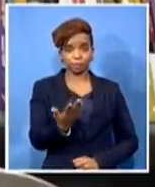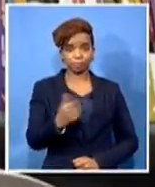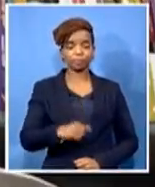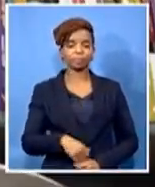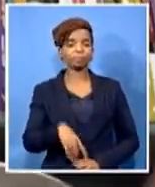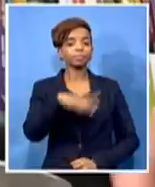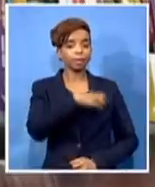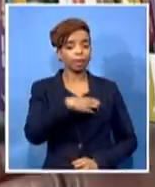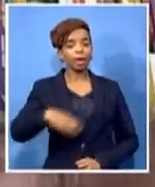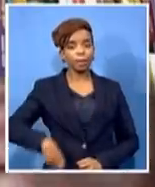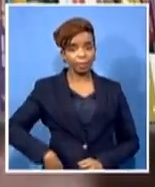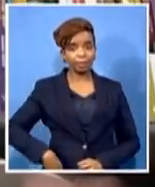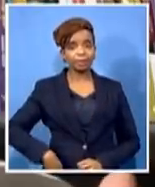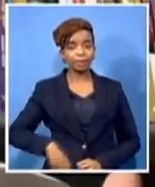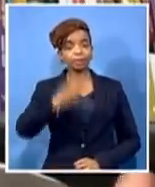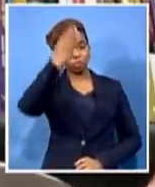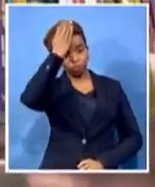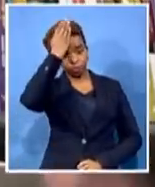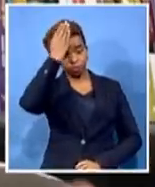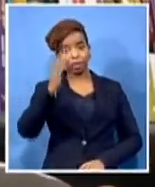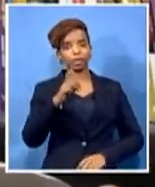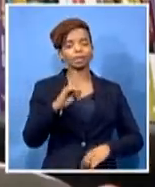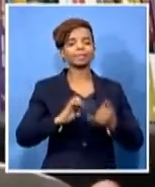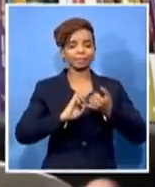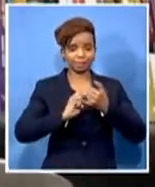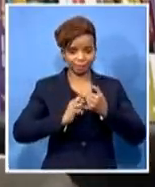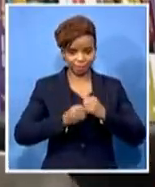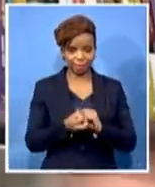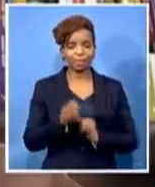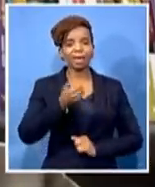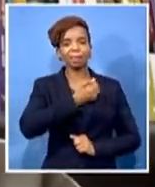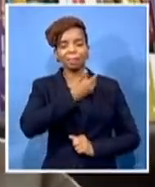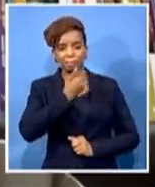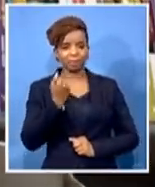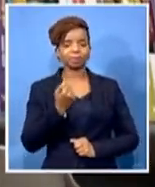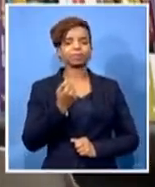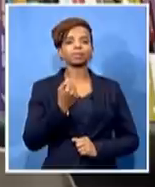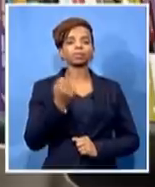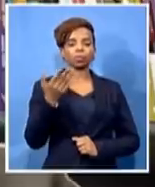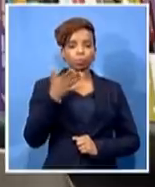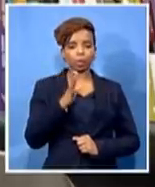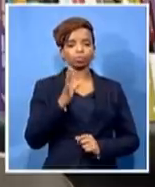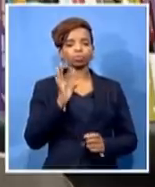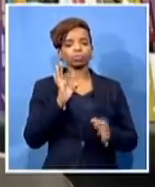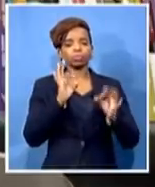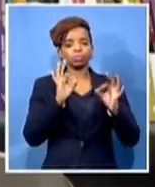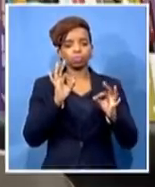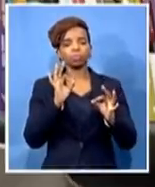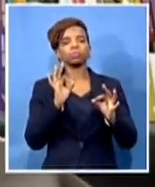best to remain relevant to what is happening in South